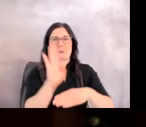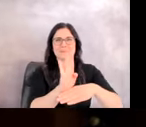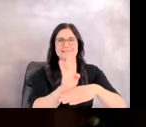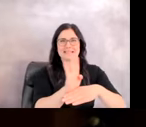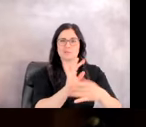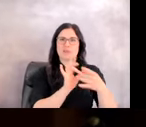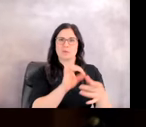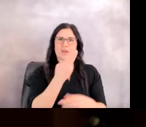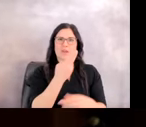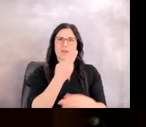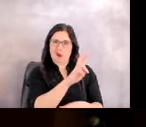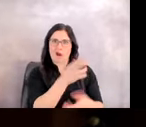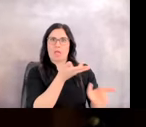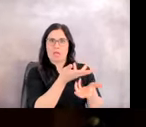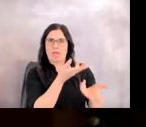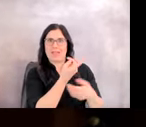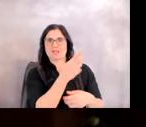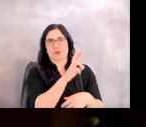person.